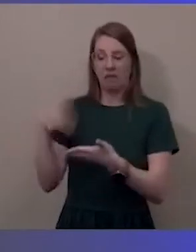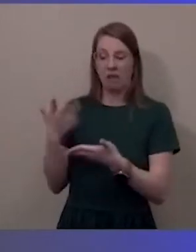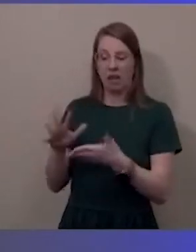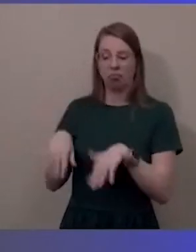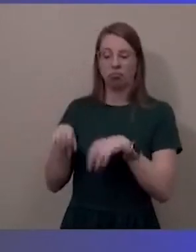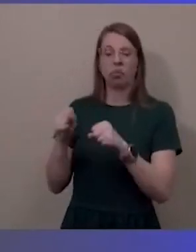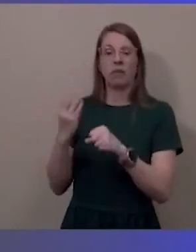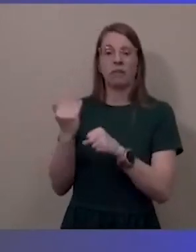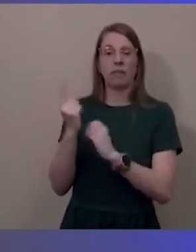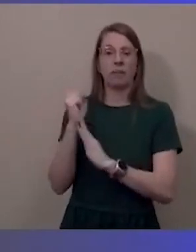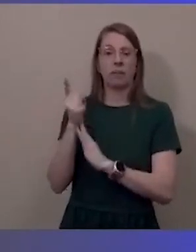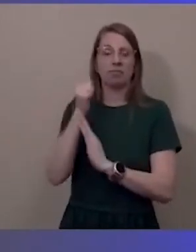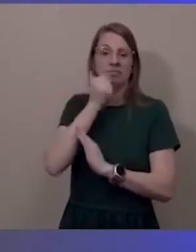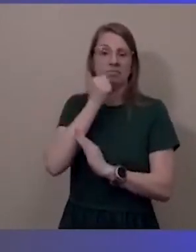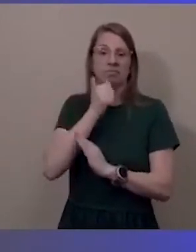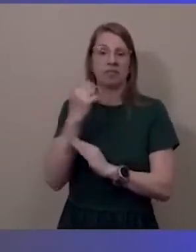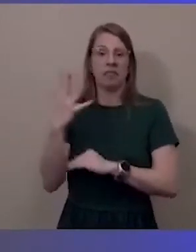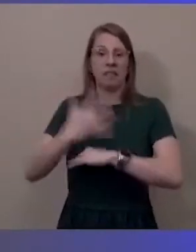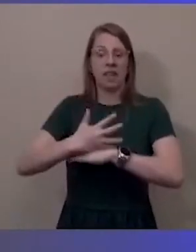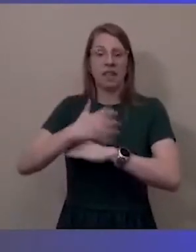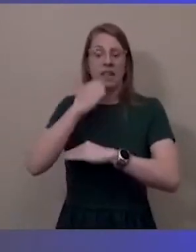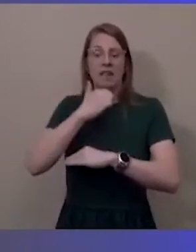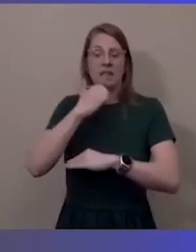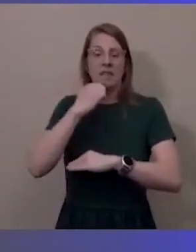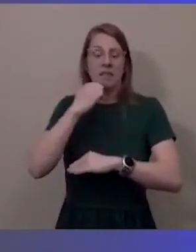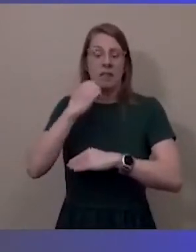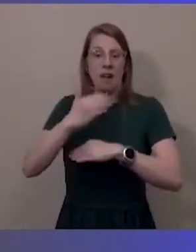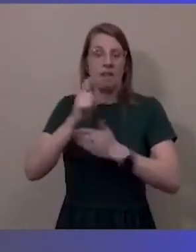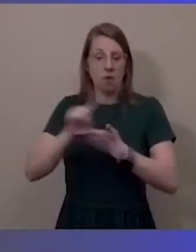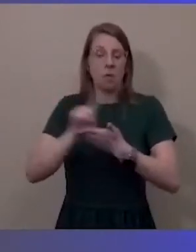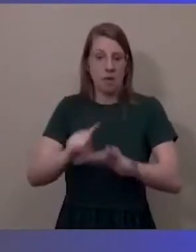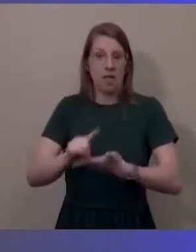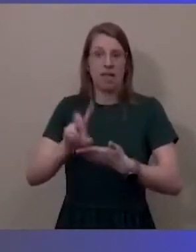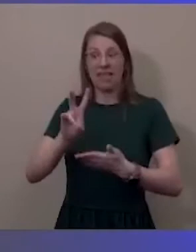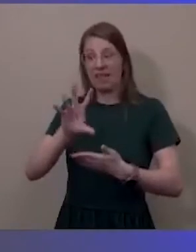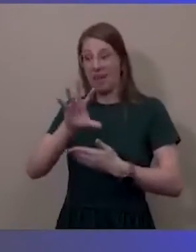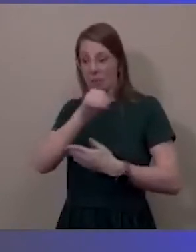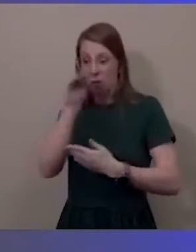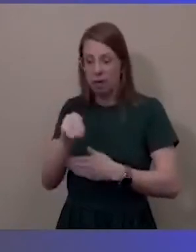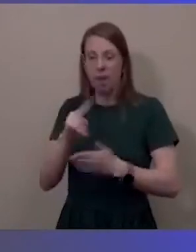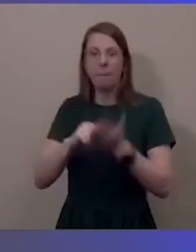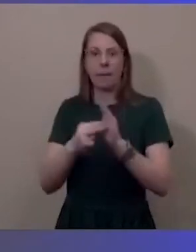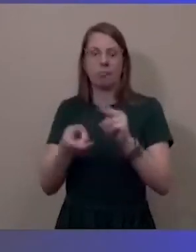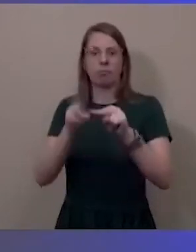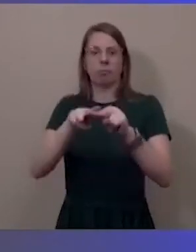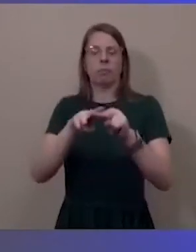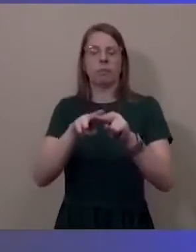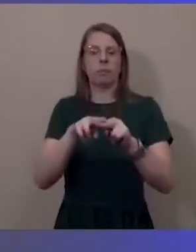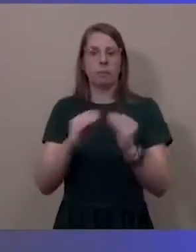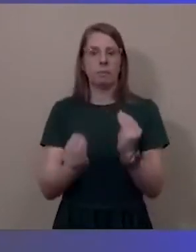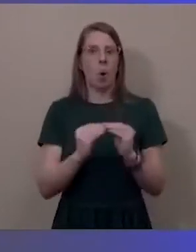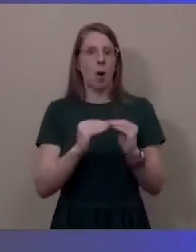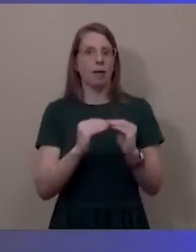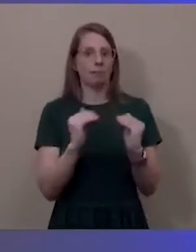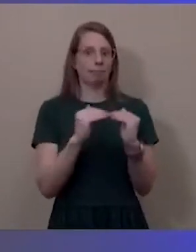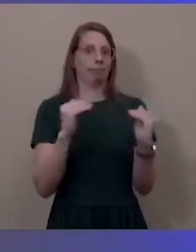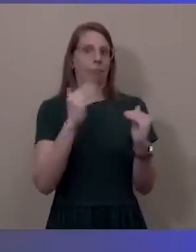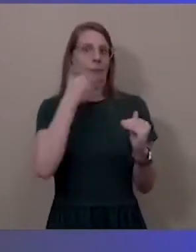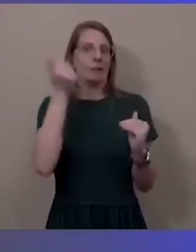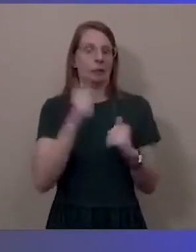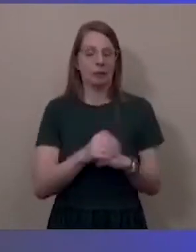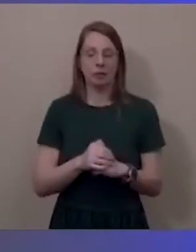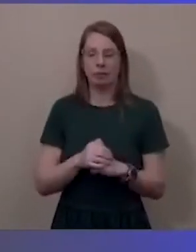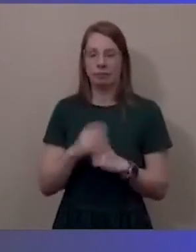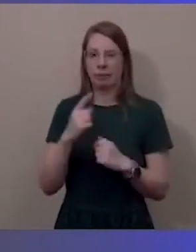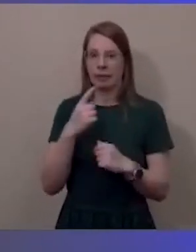just 15 minutes a day, 5 days a week, or 75 minutes a week showed a little bit of a boost, but more was better. So I tell people just get out